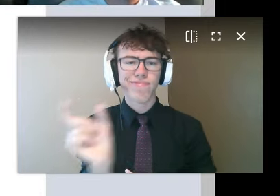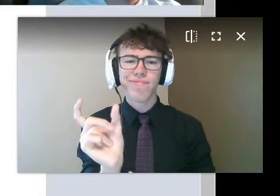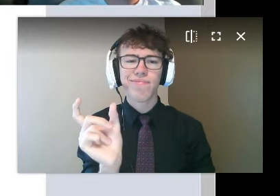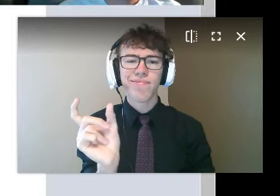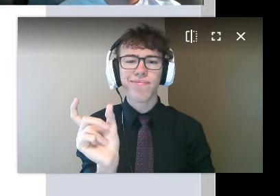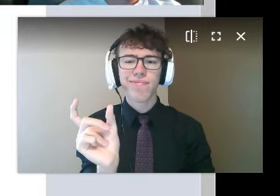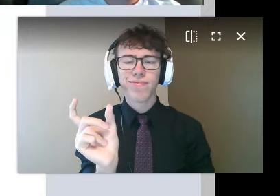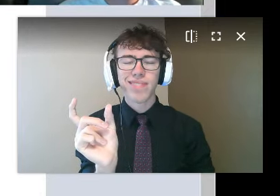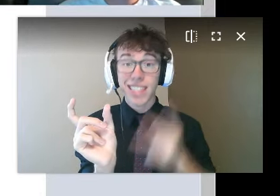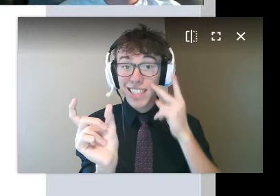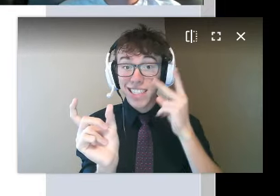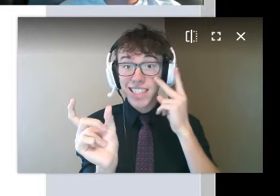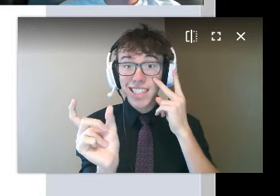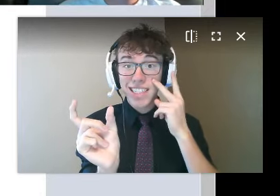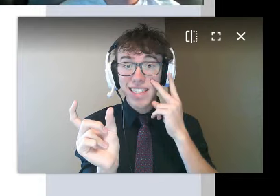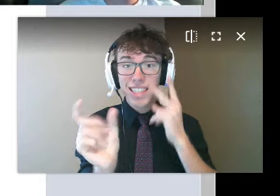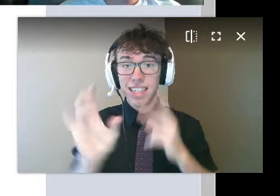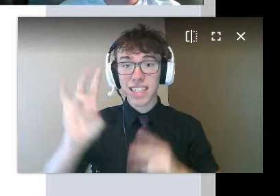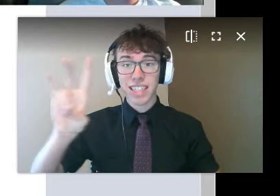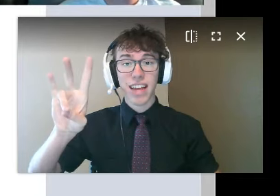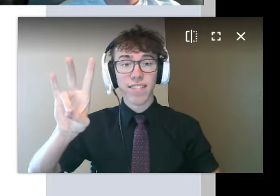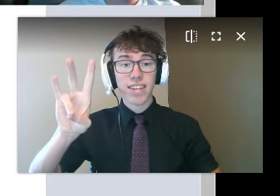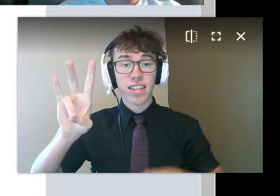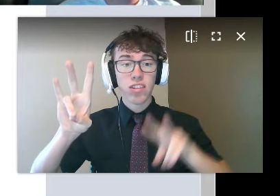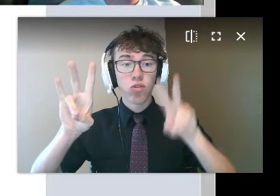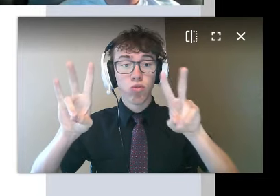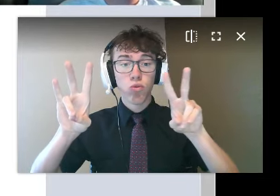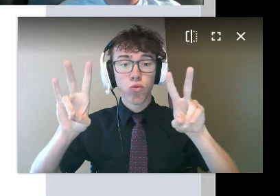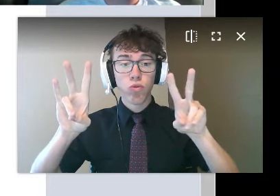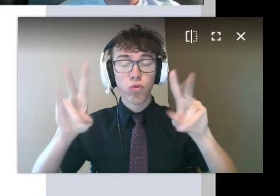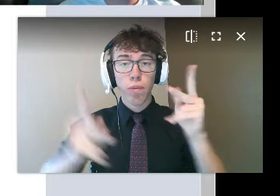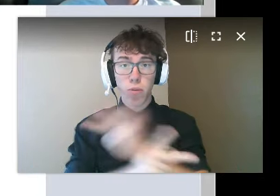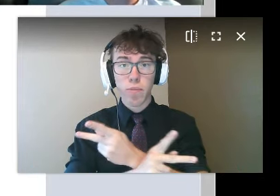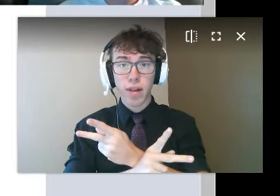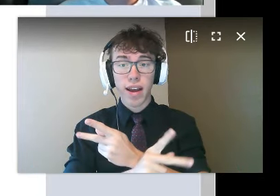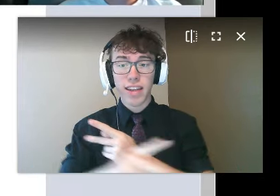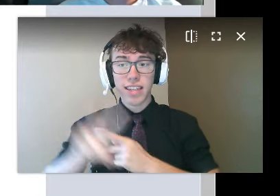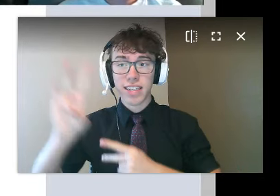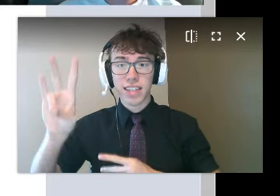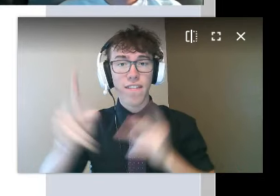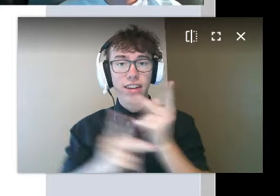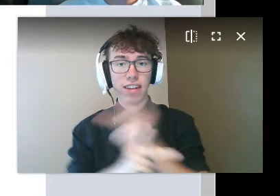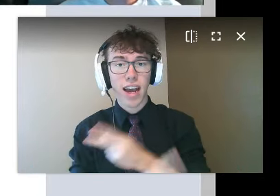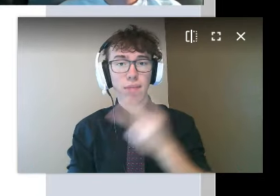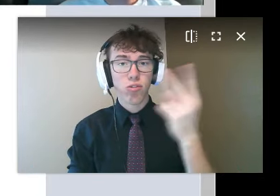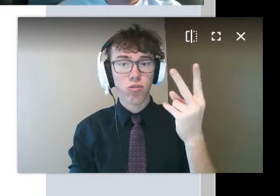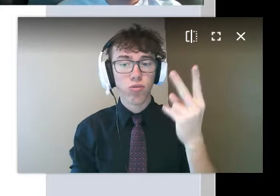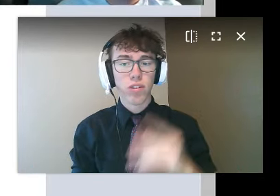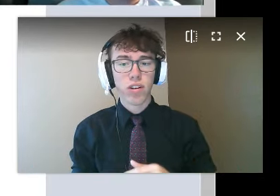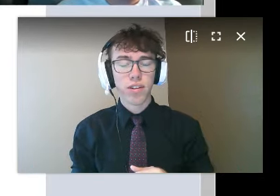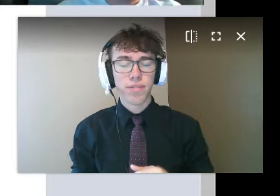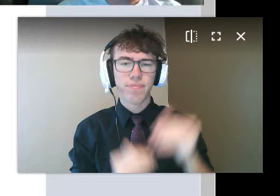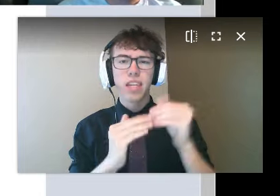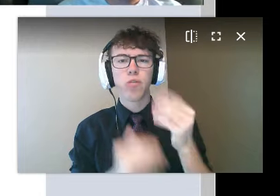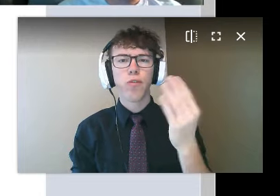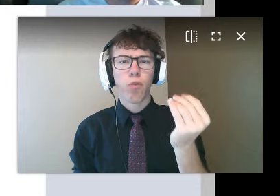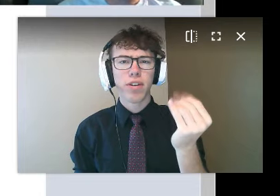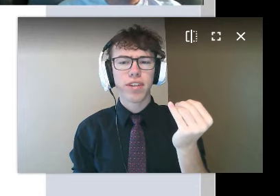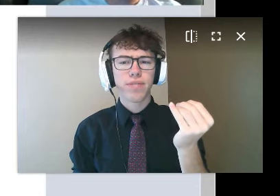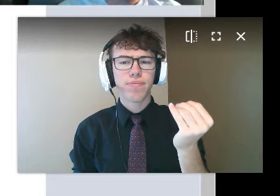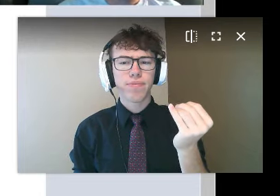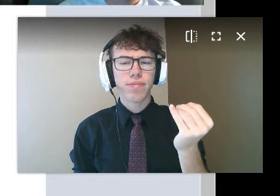here. 7 times 2. Well, 7 times 2 is 14. Then you just bring down the rest. So that'd